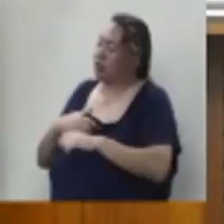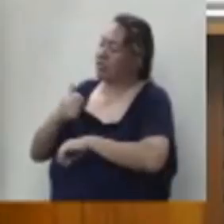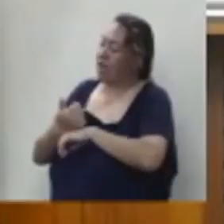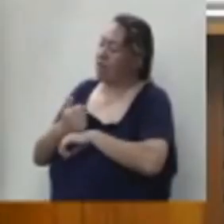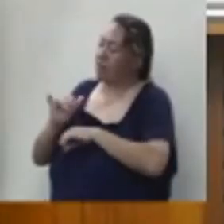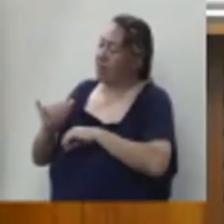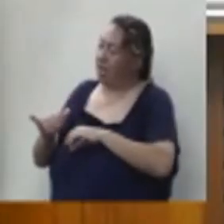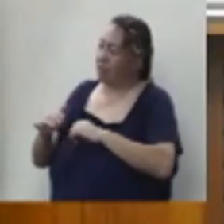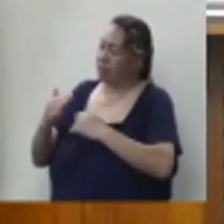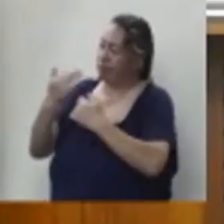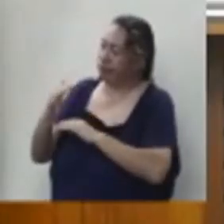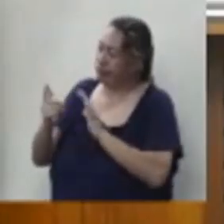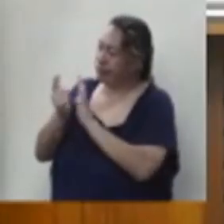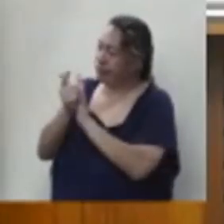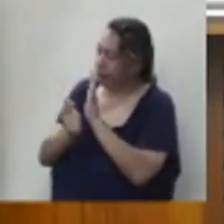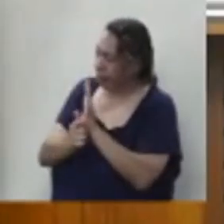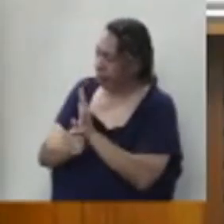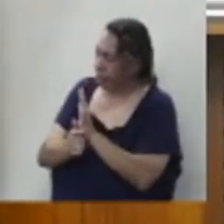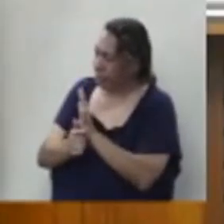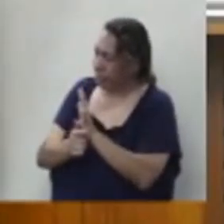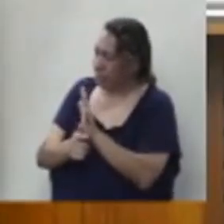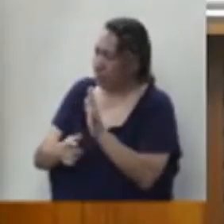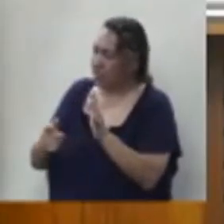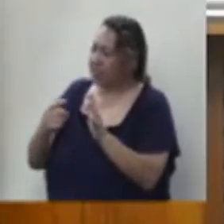good measure for me to do, to make sure that